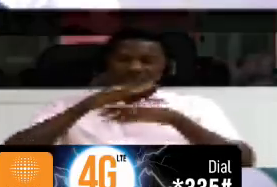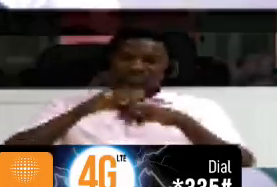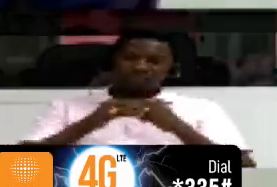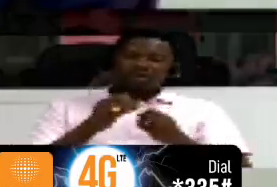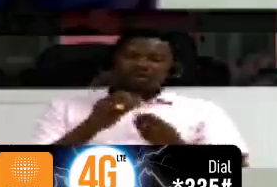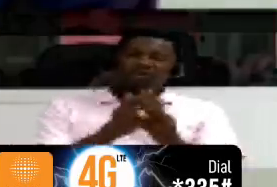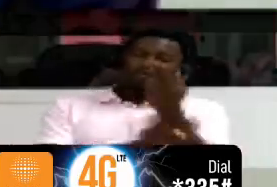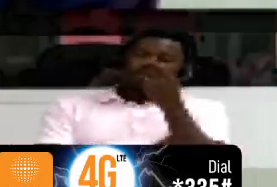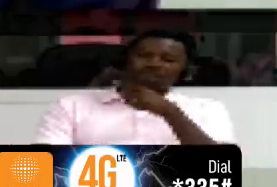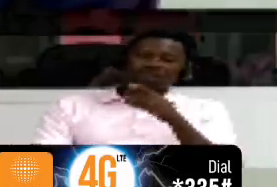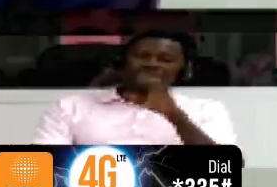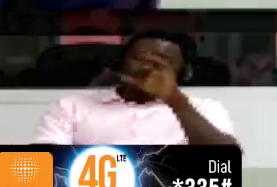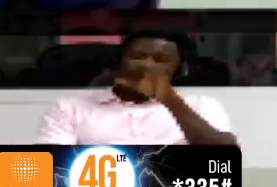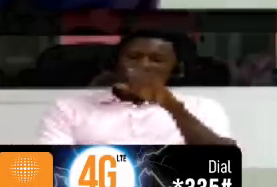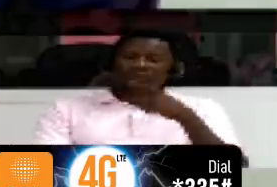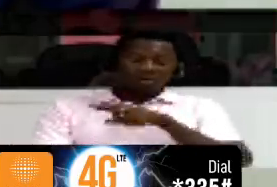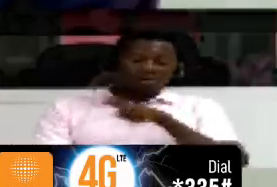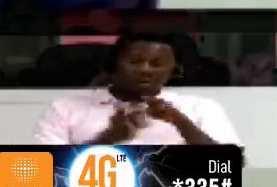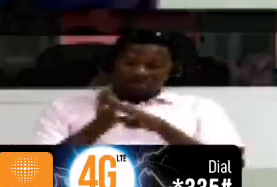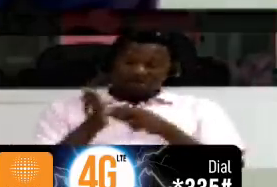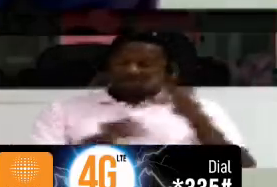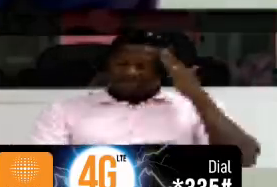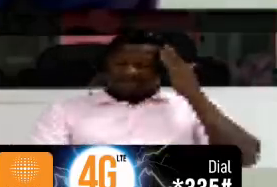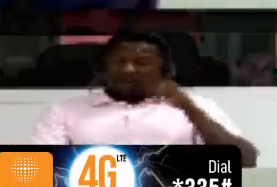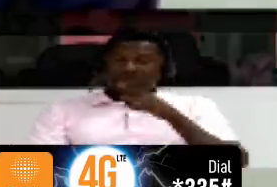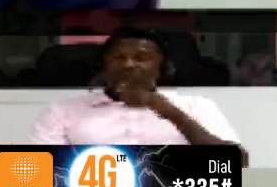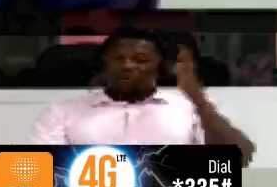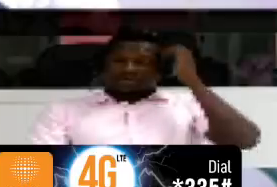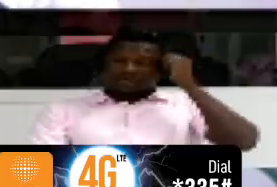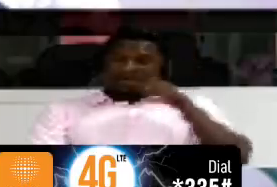country. We need to know that and we need to understand that.